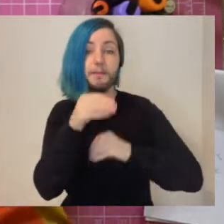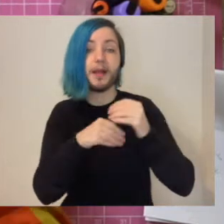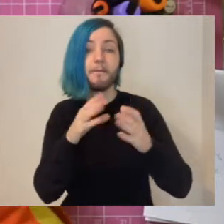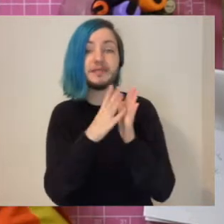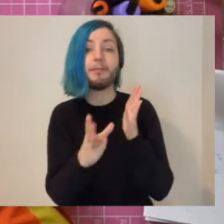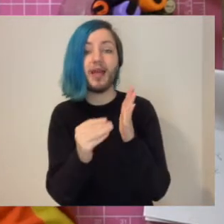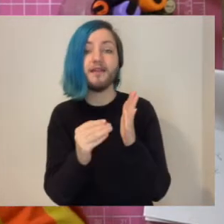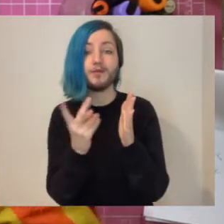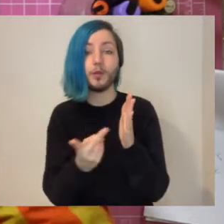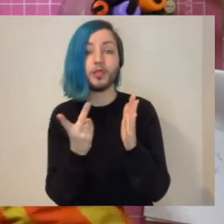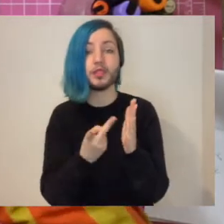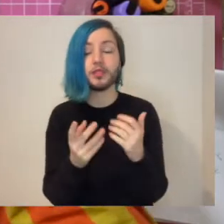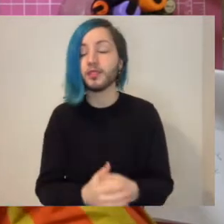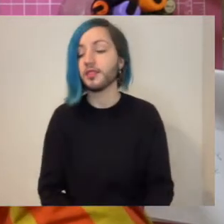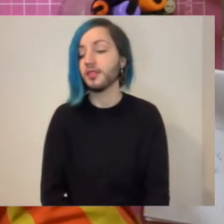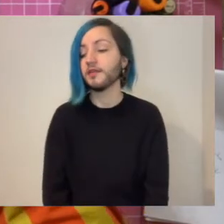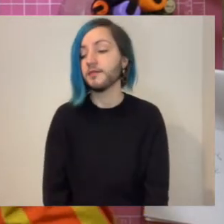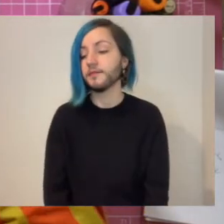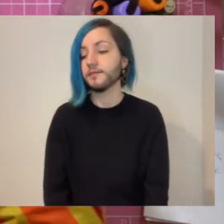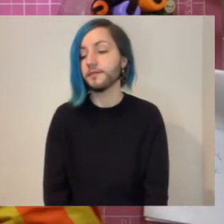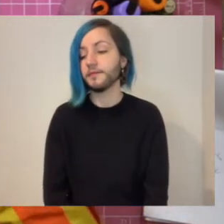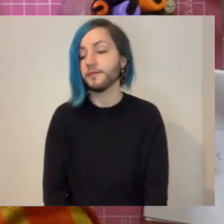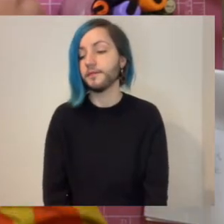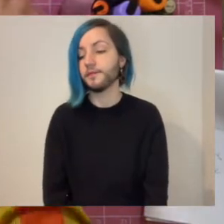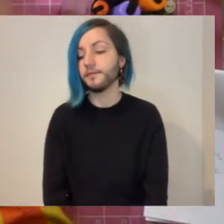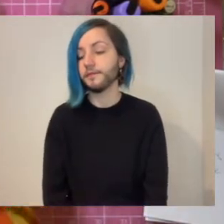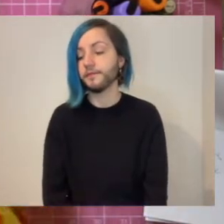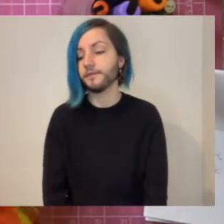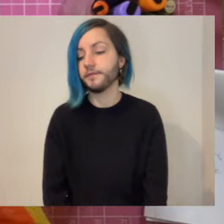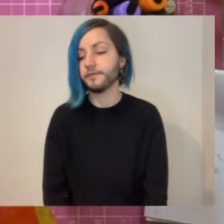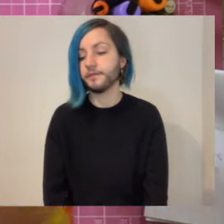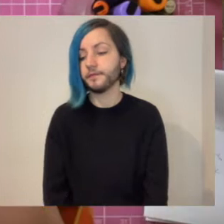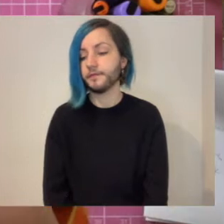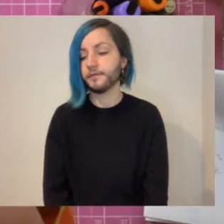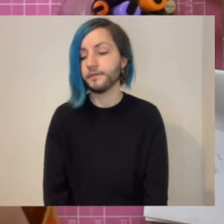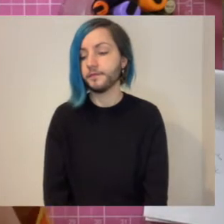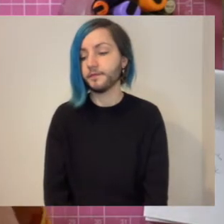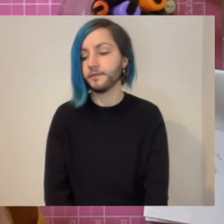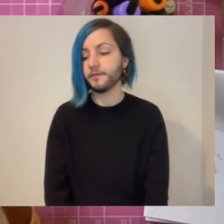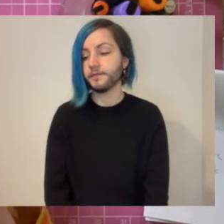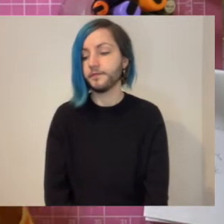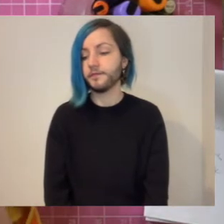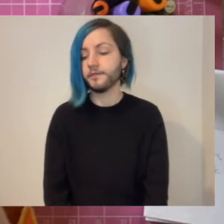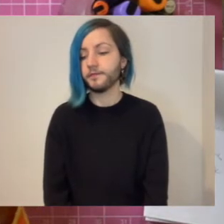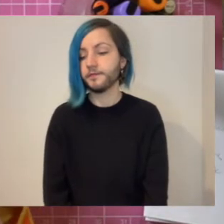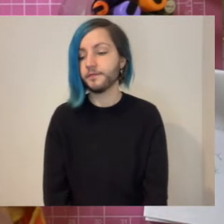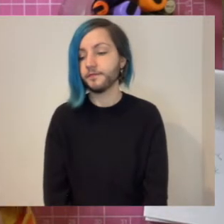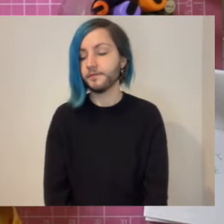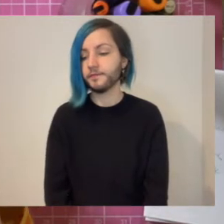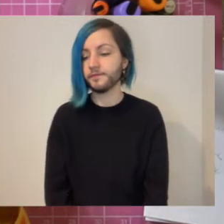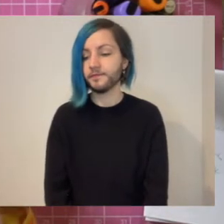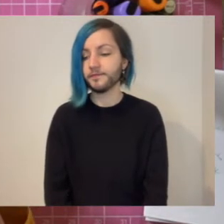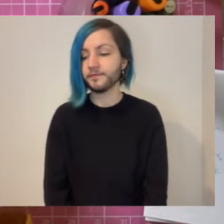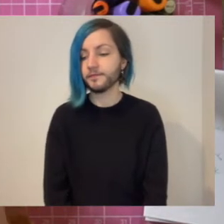actual template for the circles. So what I want to do is